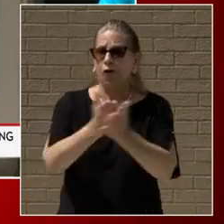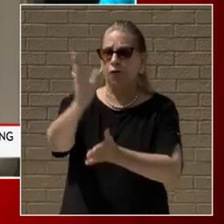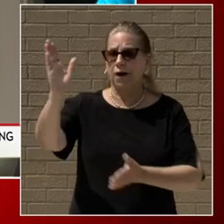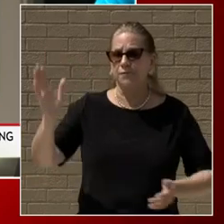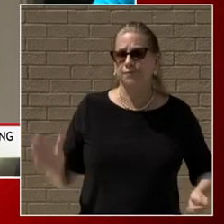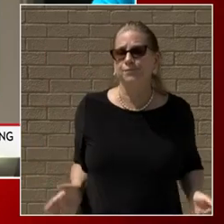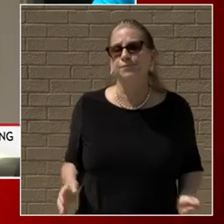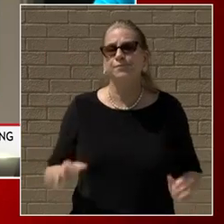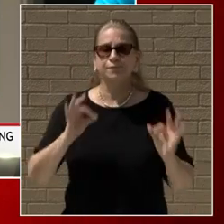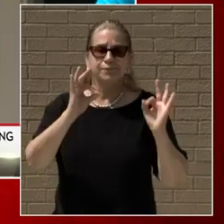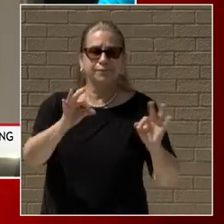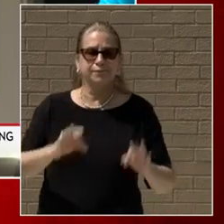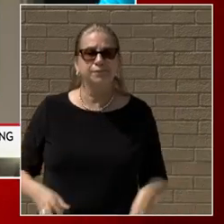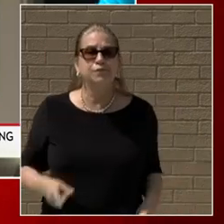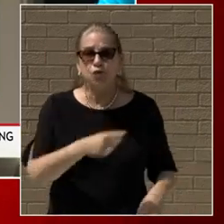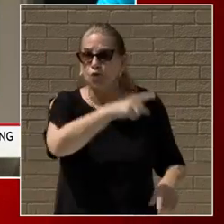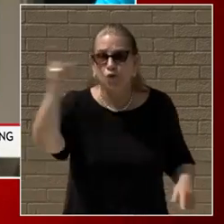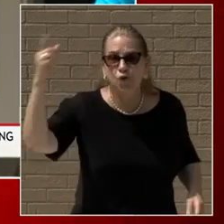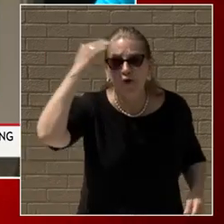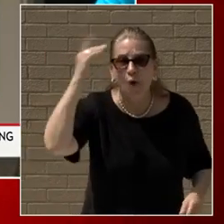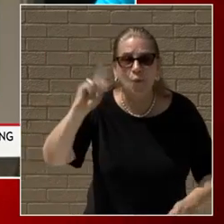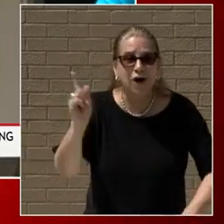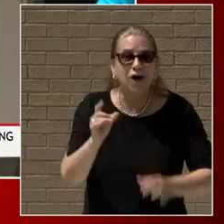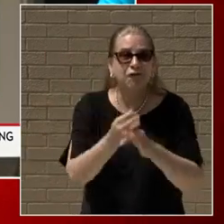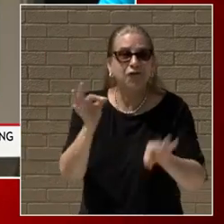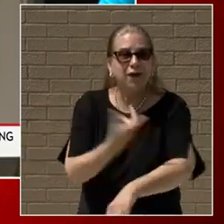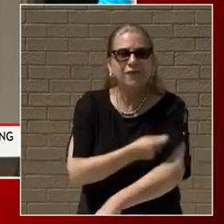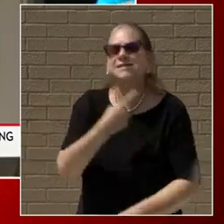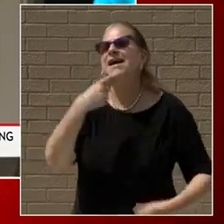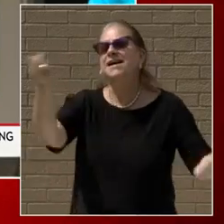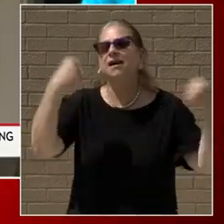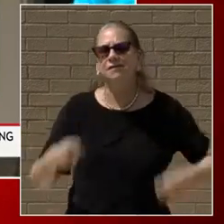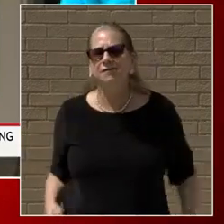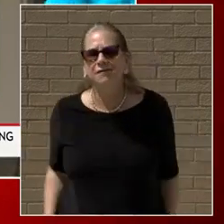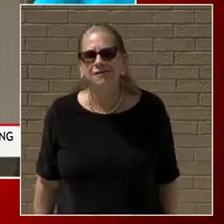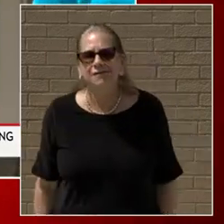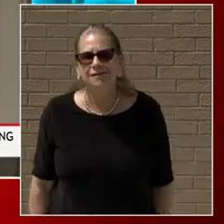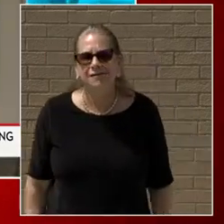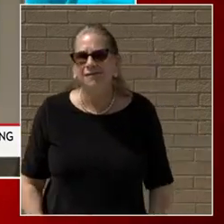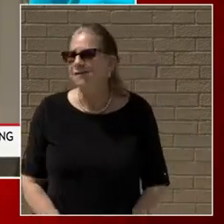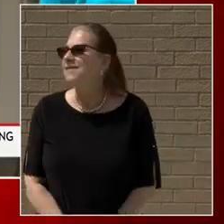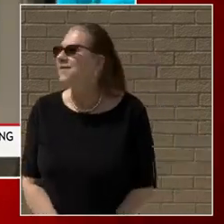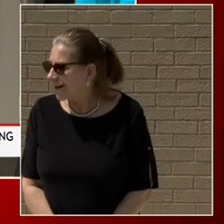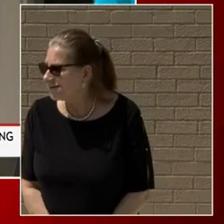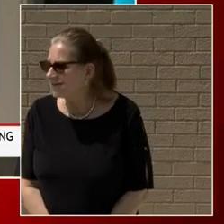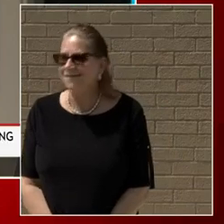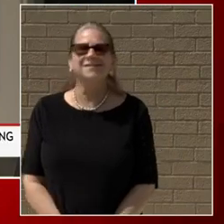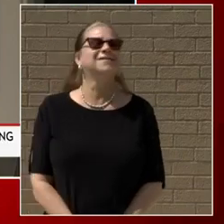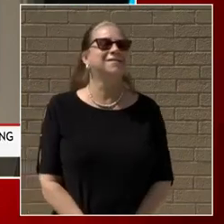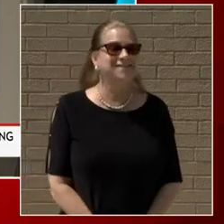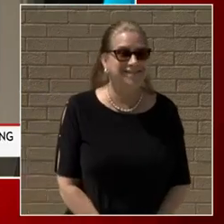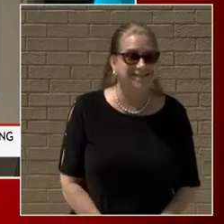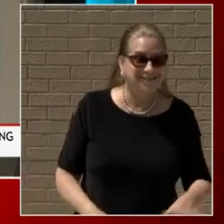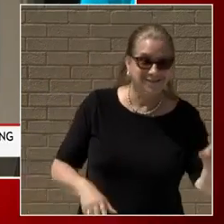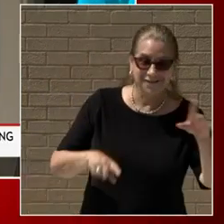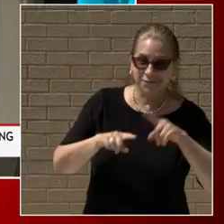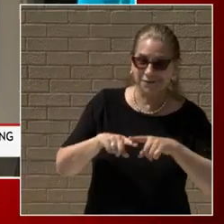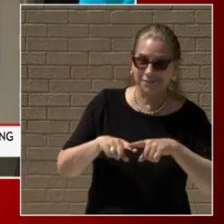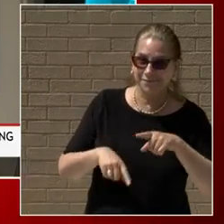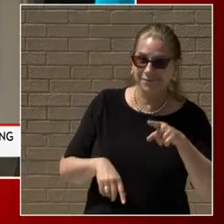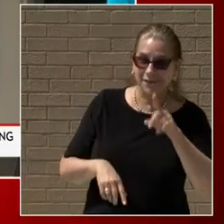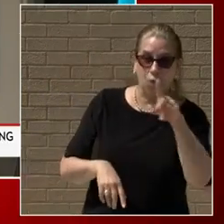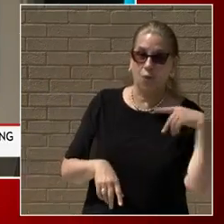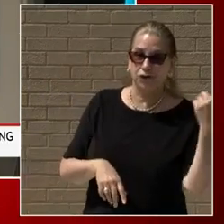where the free vaccination sites are? Say yes. All right. I'm counting on you, DC. I'm counting on you